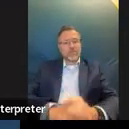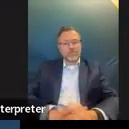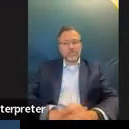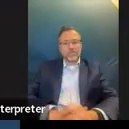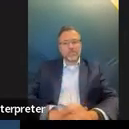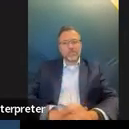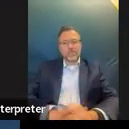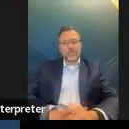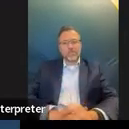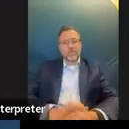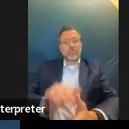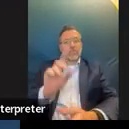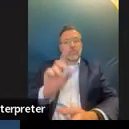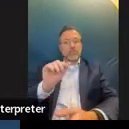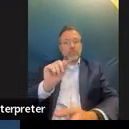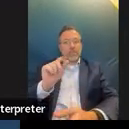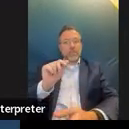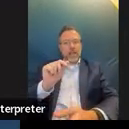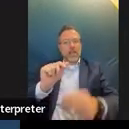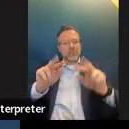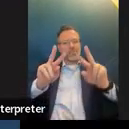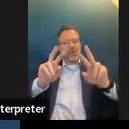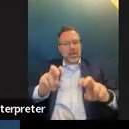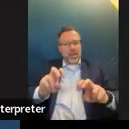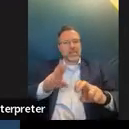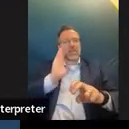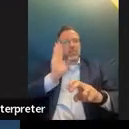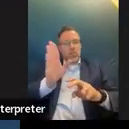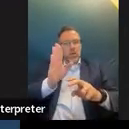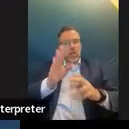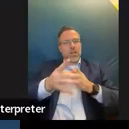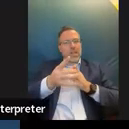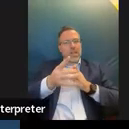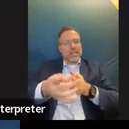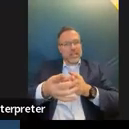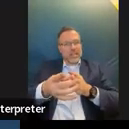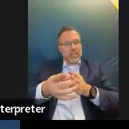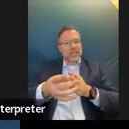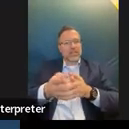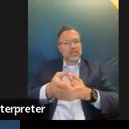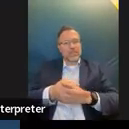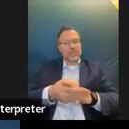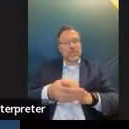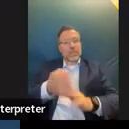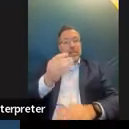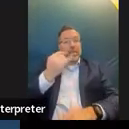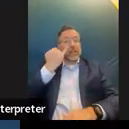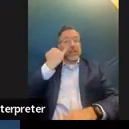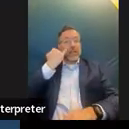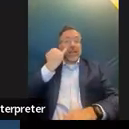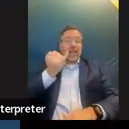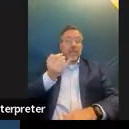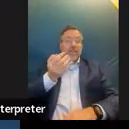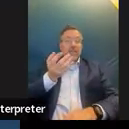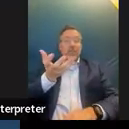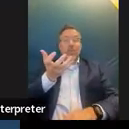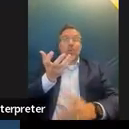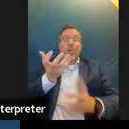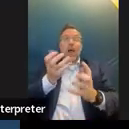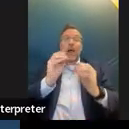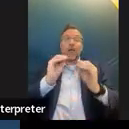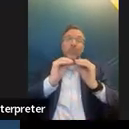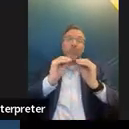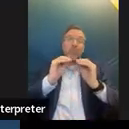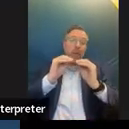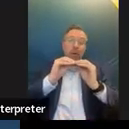Your data analysis is what's going to drive your program. If you're a little nerdy and you want to get more into